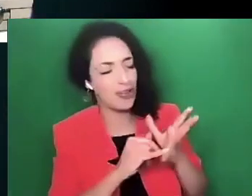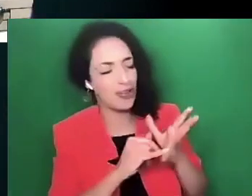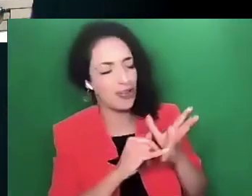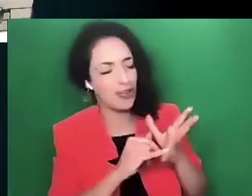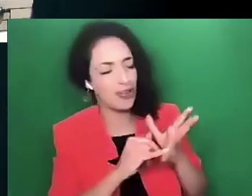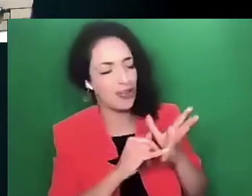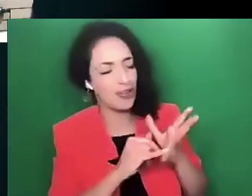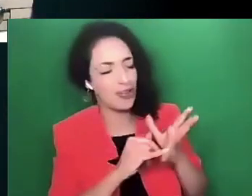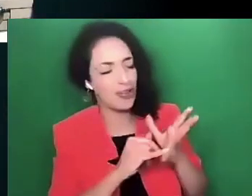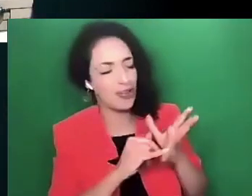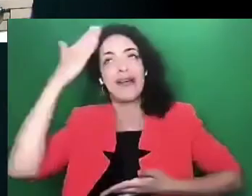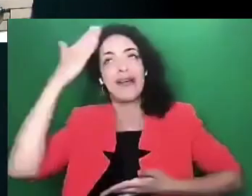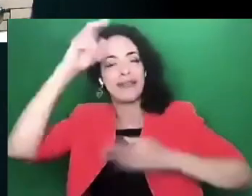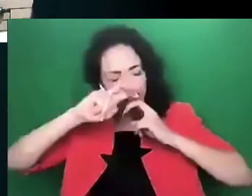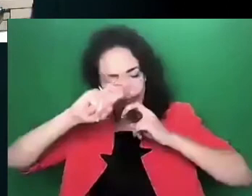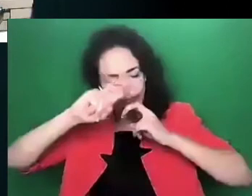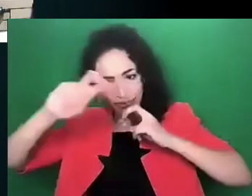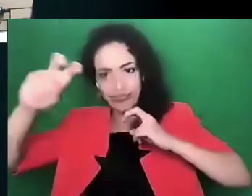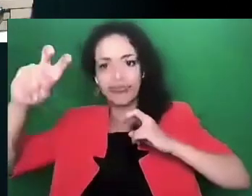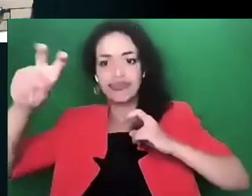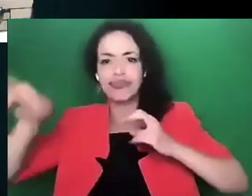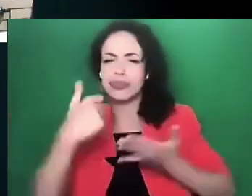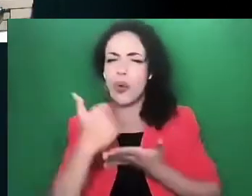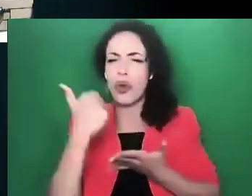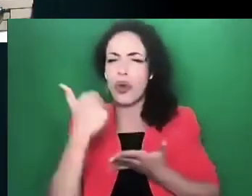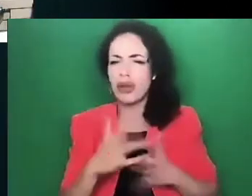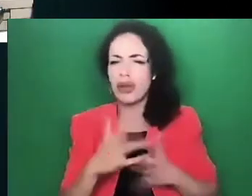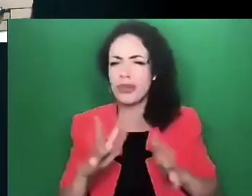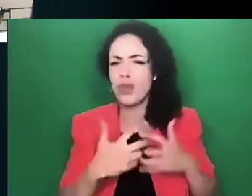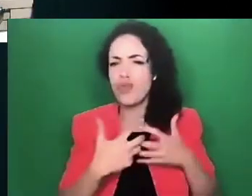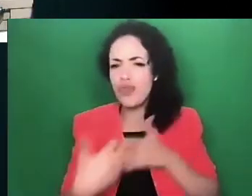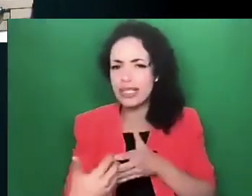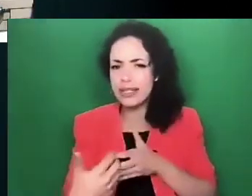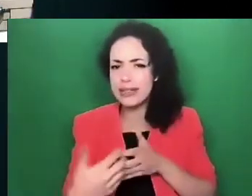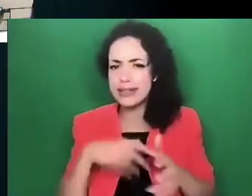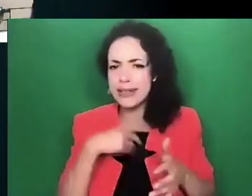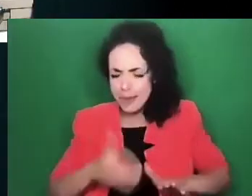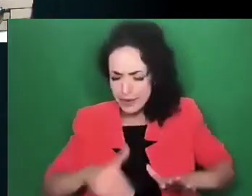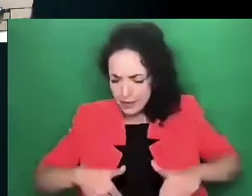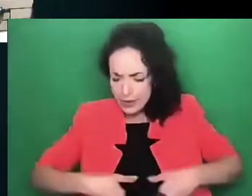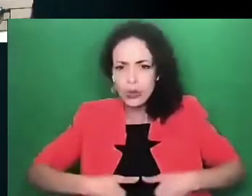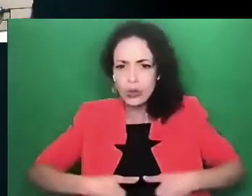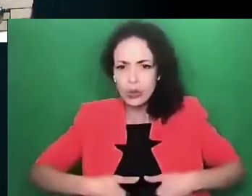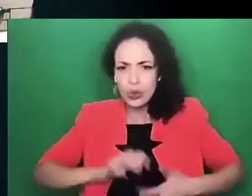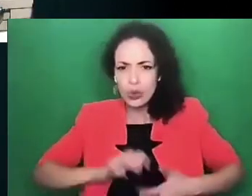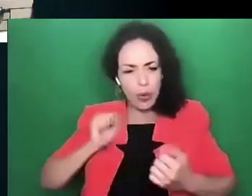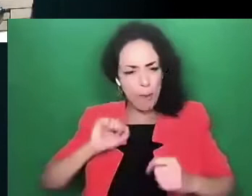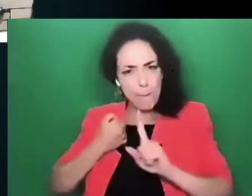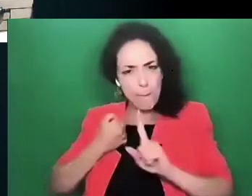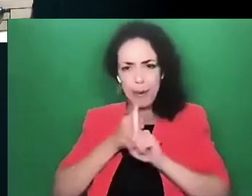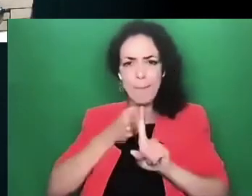incredible resonance, global resonance, given the sort of unique role of Iraq in the history of